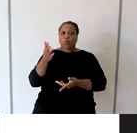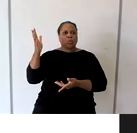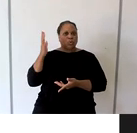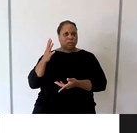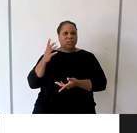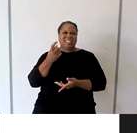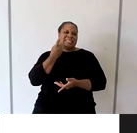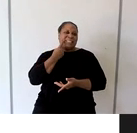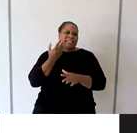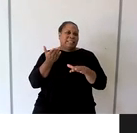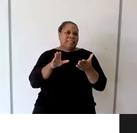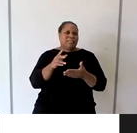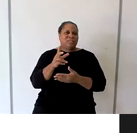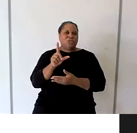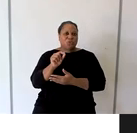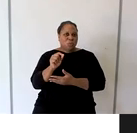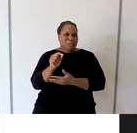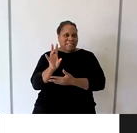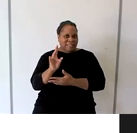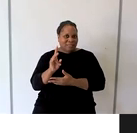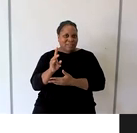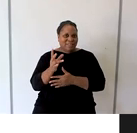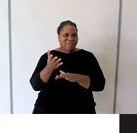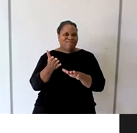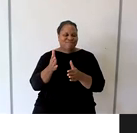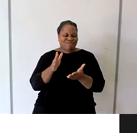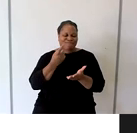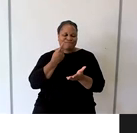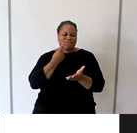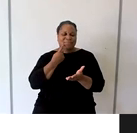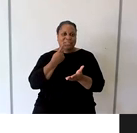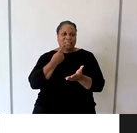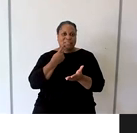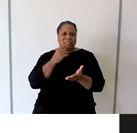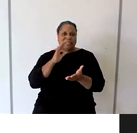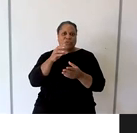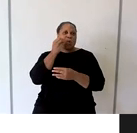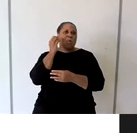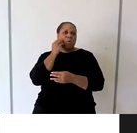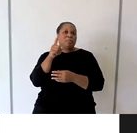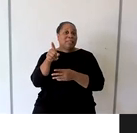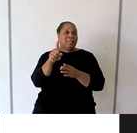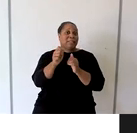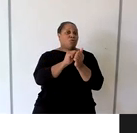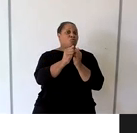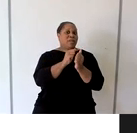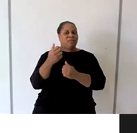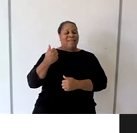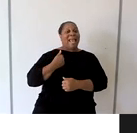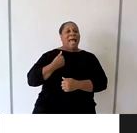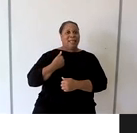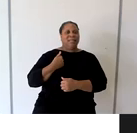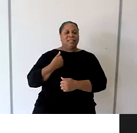in 2017, as well as his son, Curtis Tom, who is a racer for Canada,